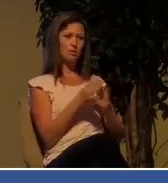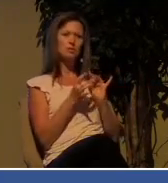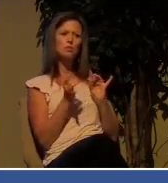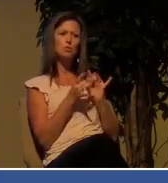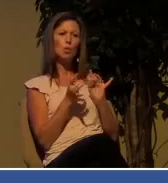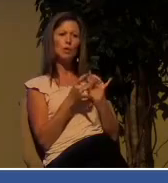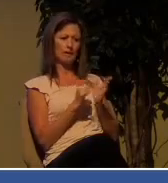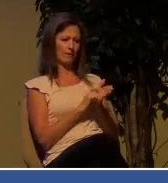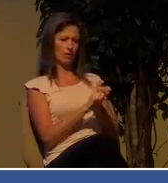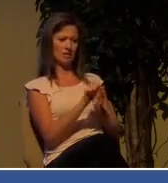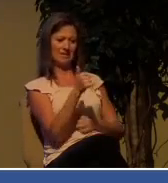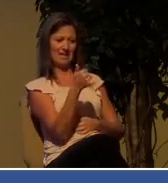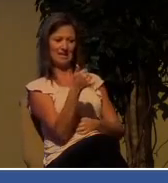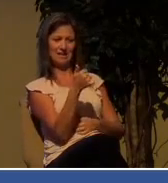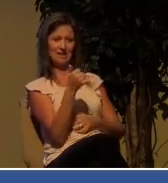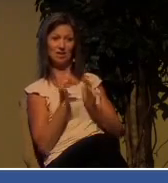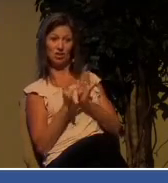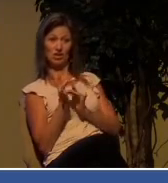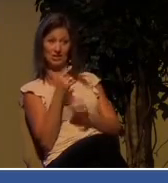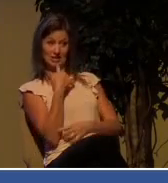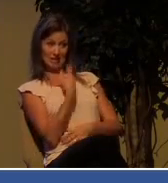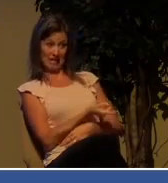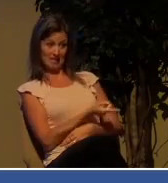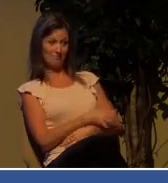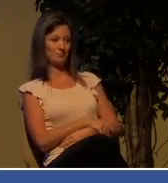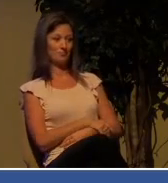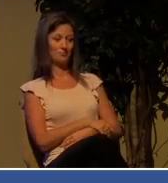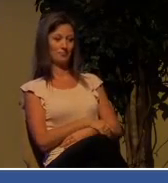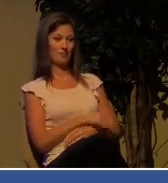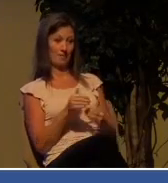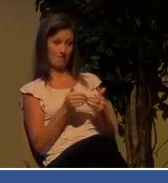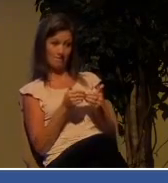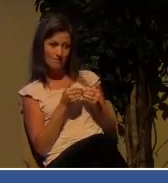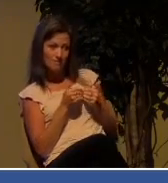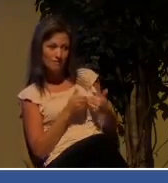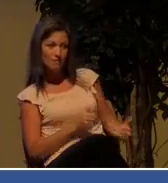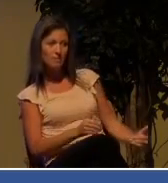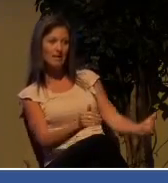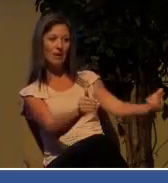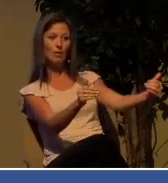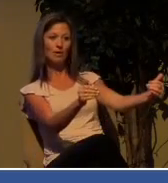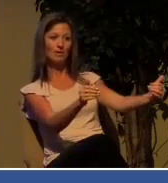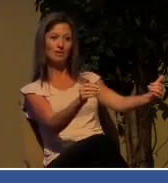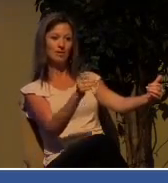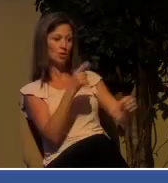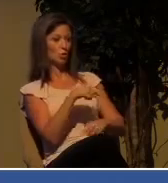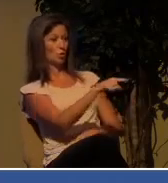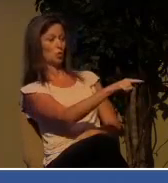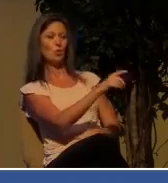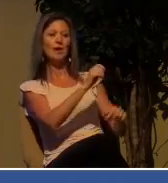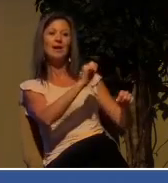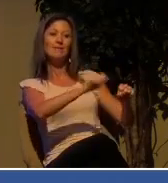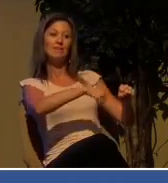10, Jesus says, from now on, you will catch men.